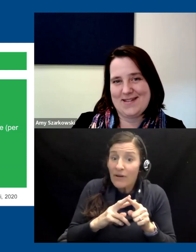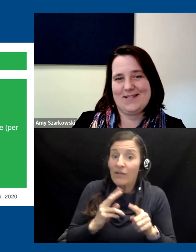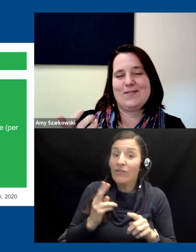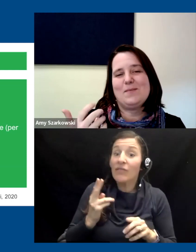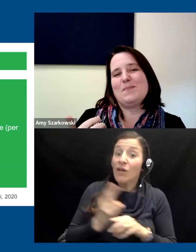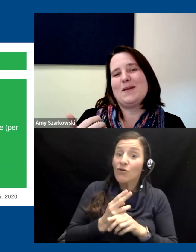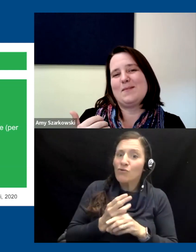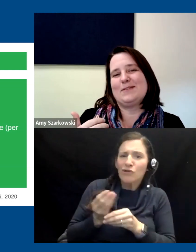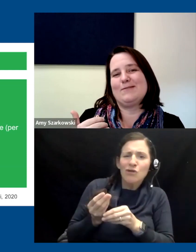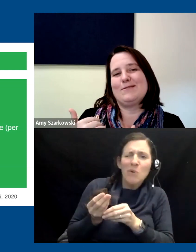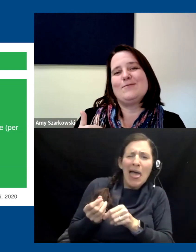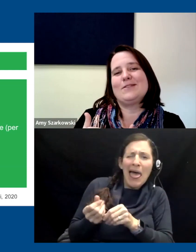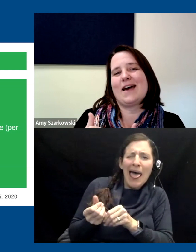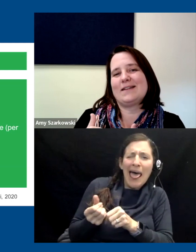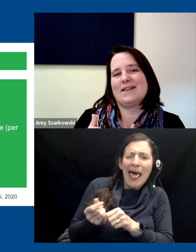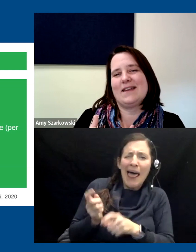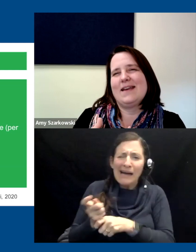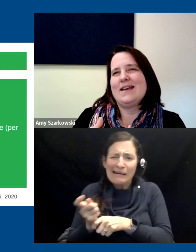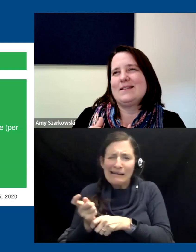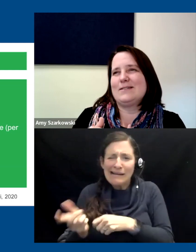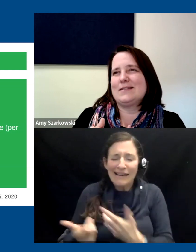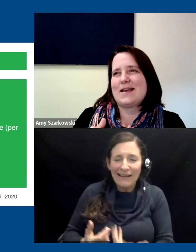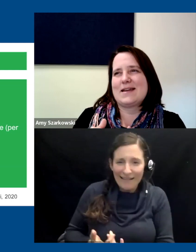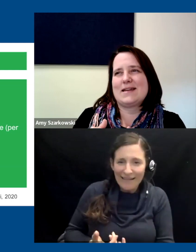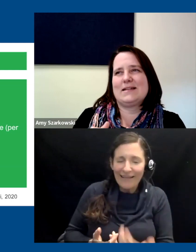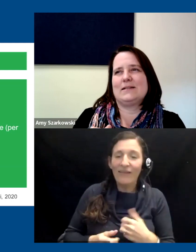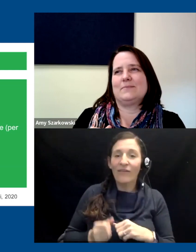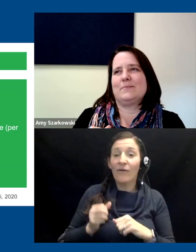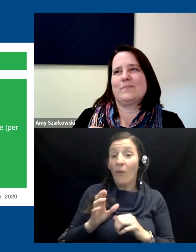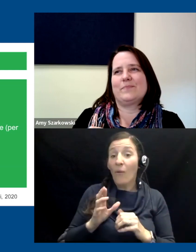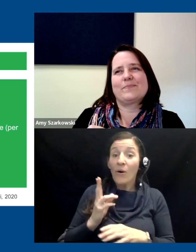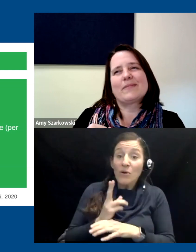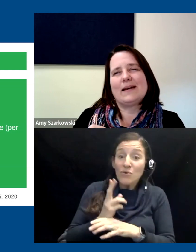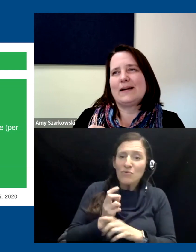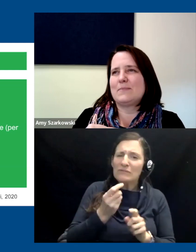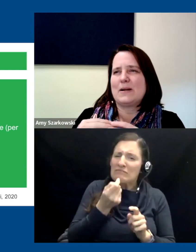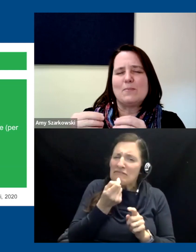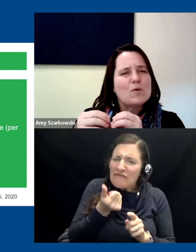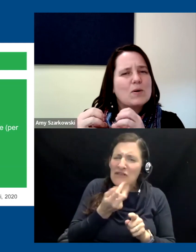way. They might be able to use that to say